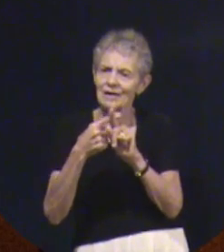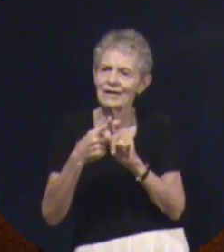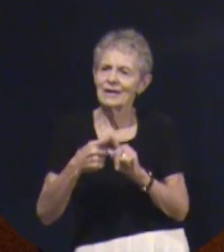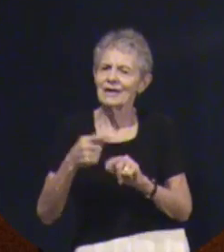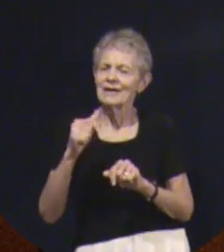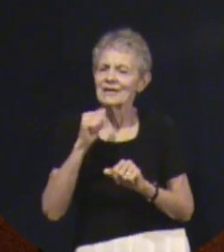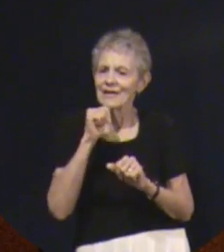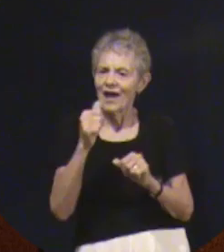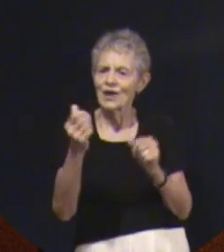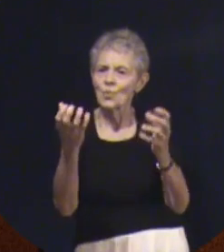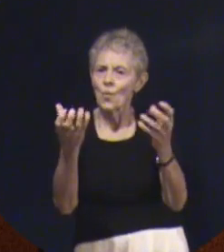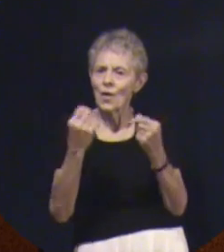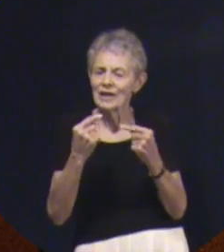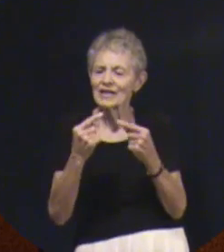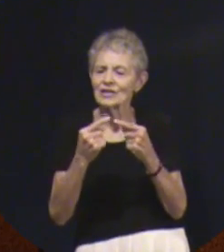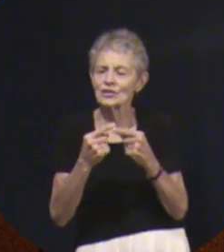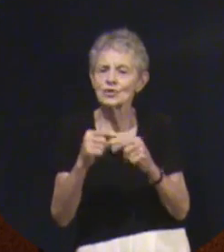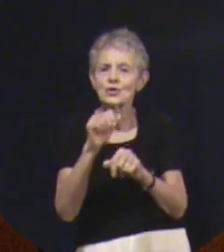it.